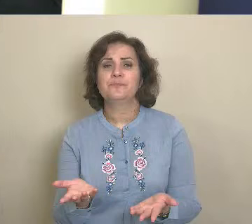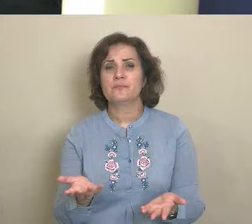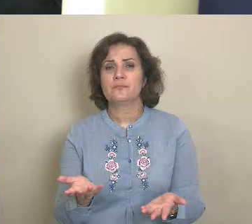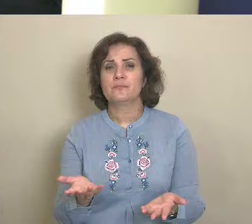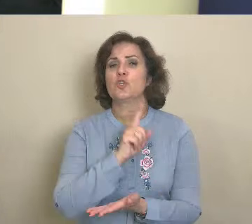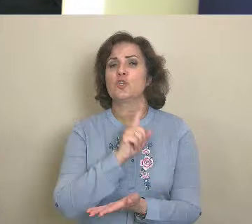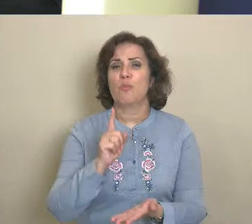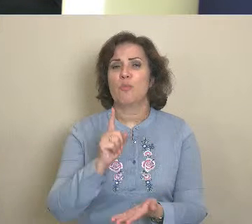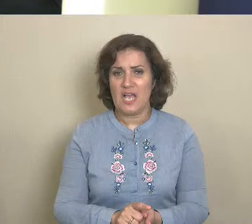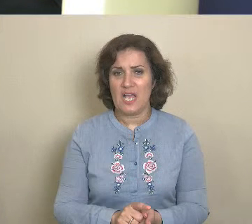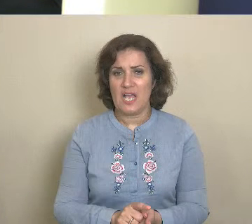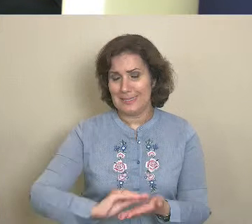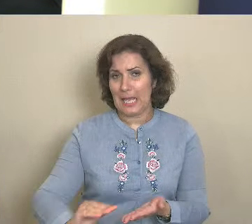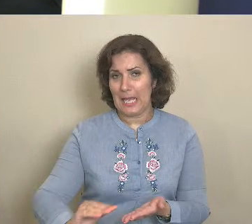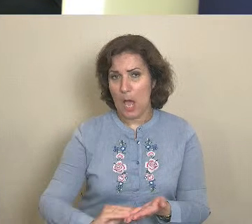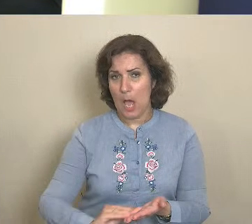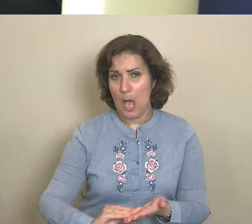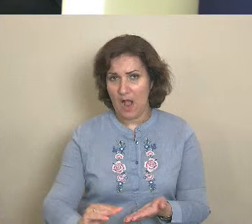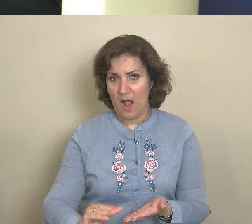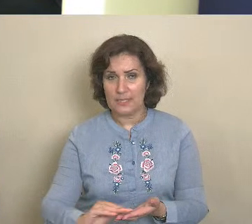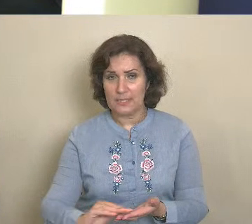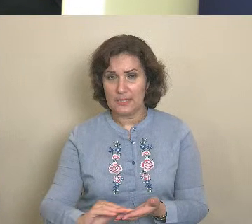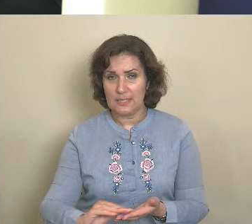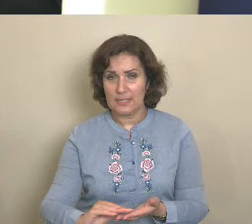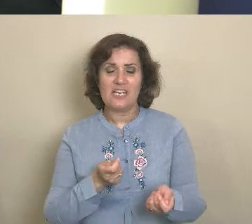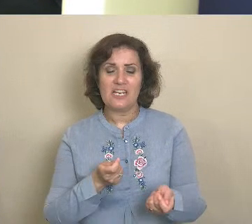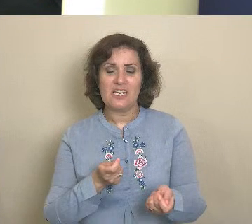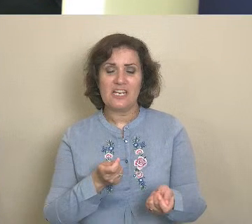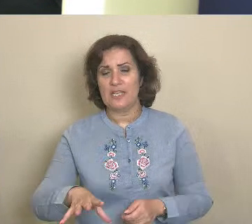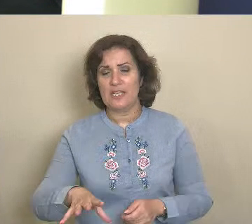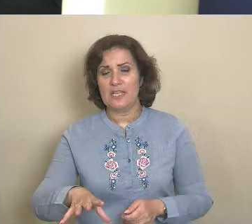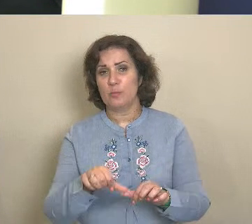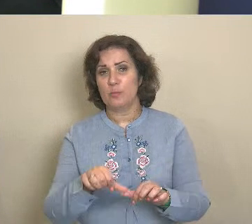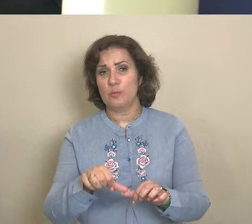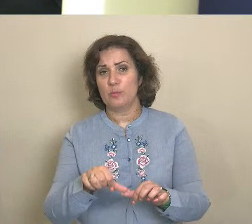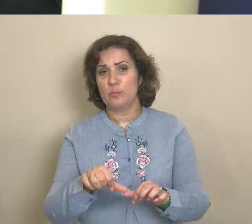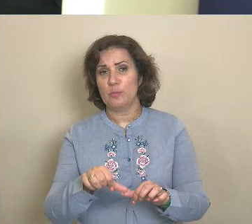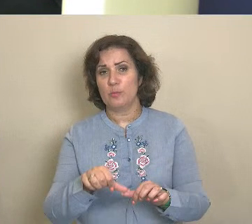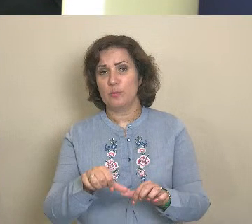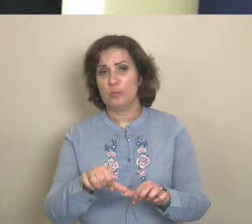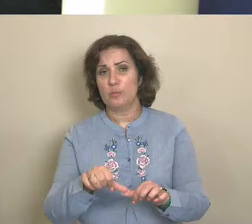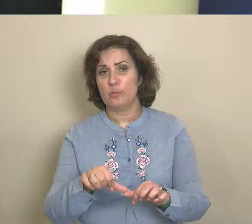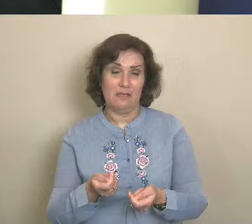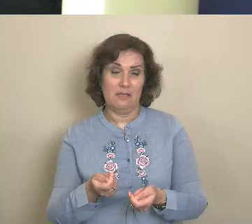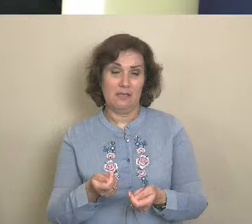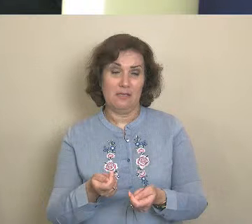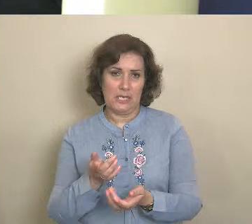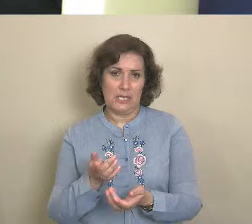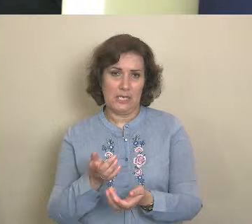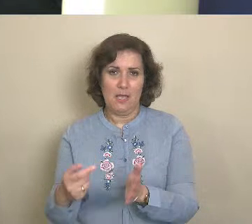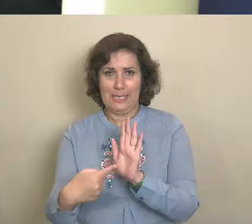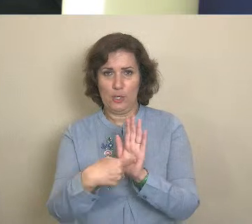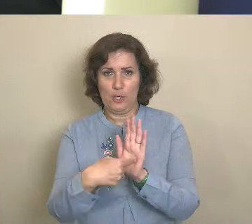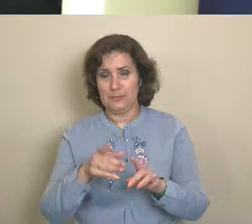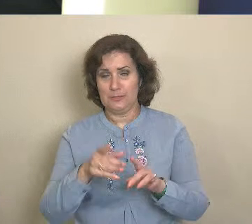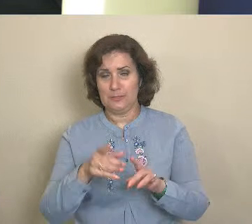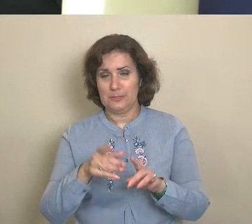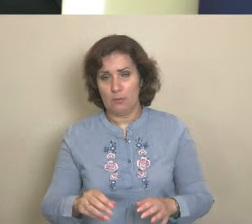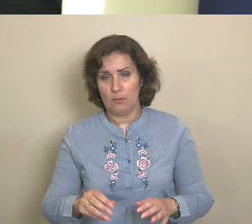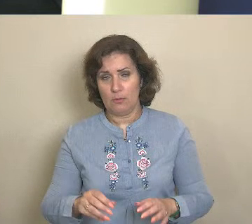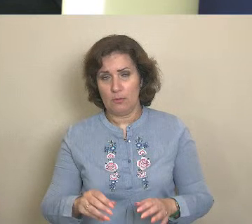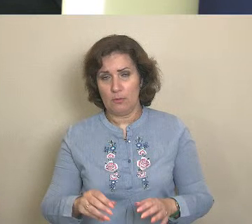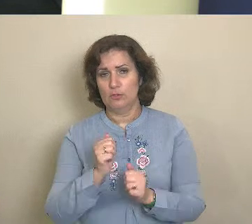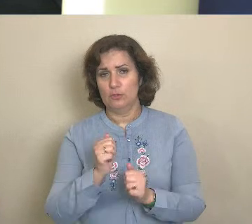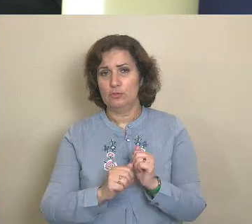are subject to submitting their asset declarations, and the head of the TEC, being guided by the law,